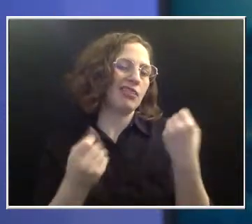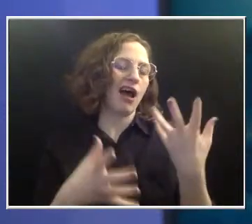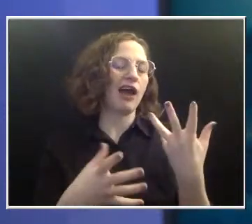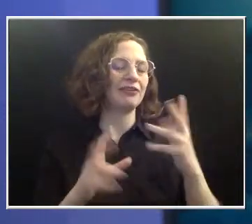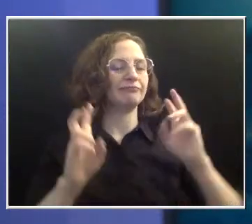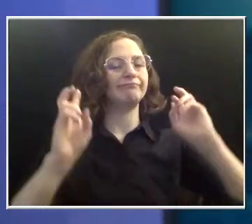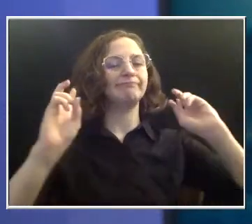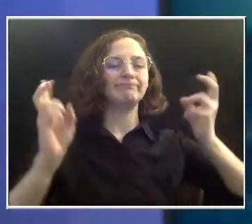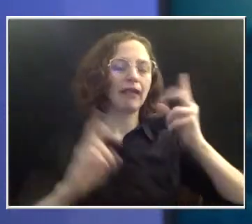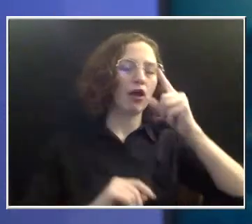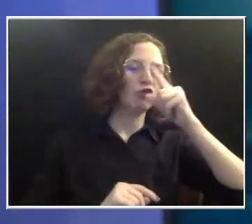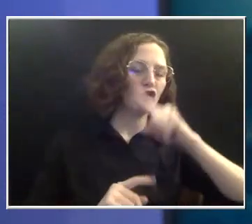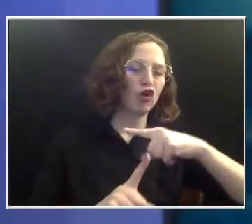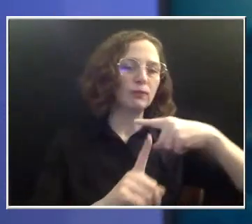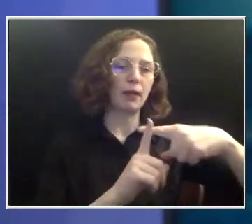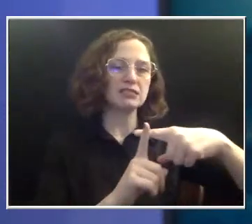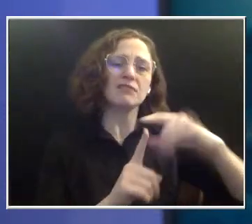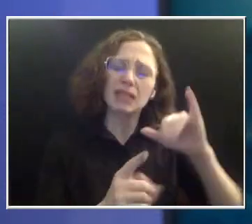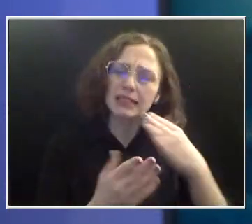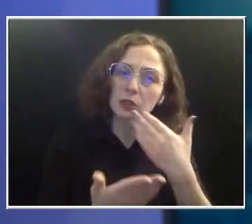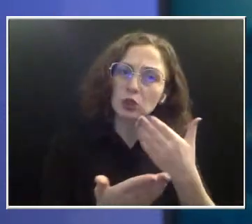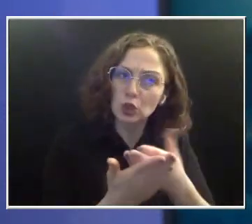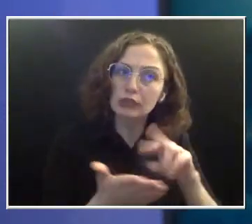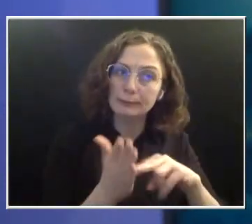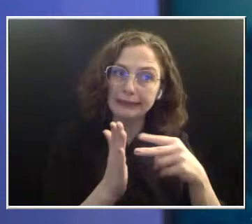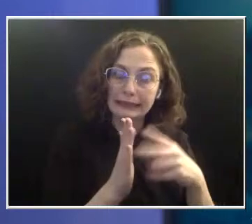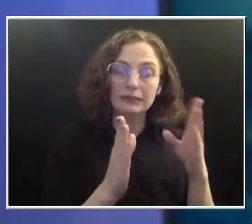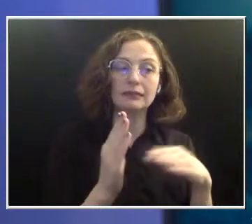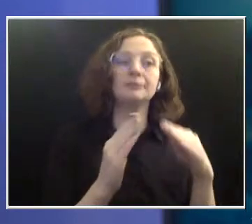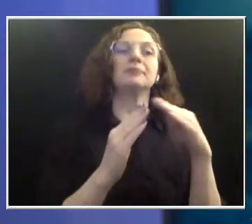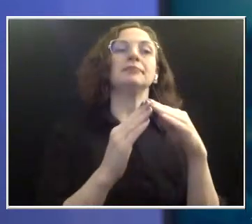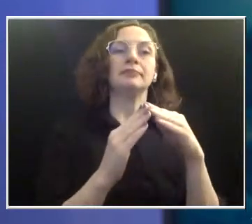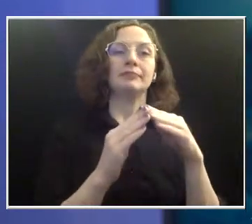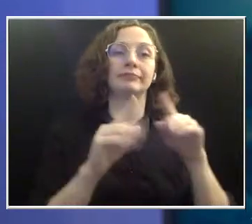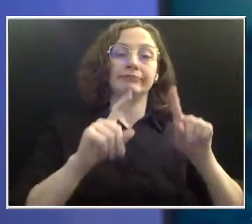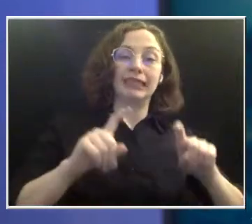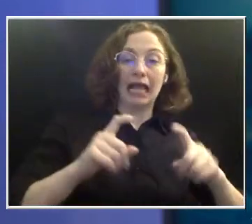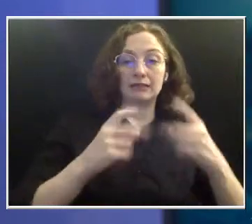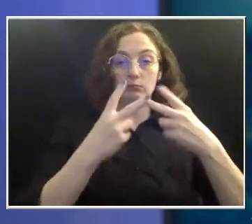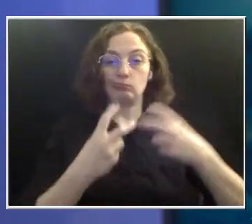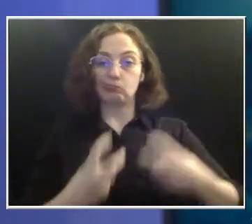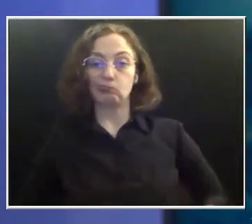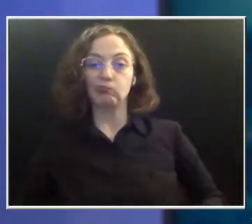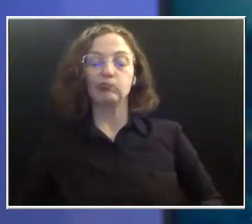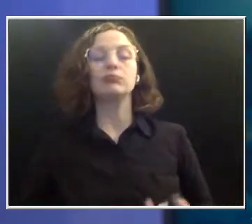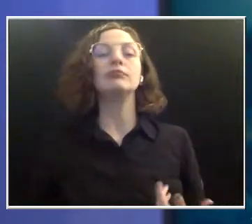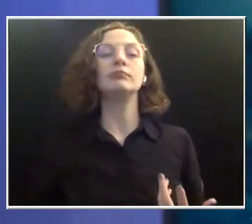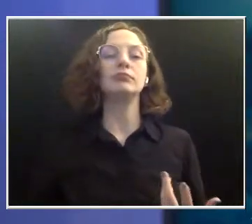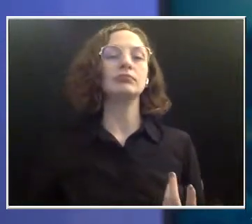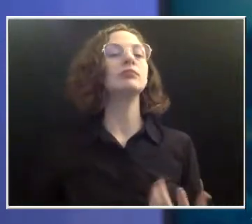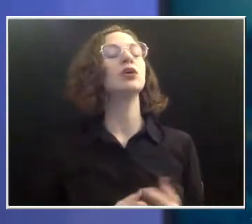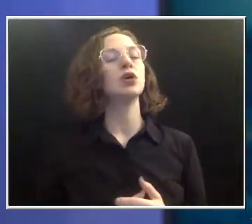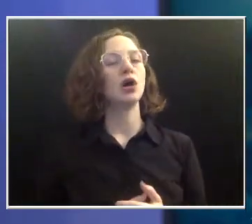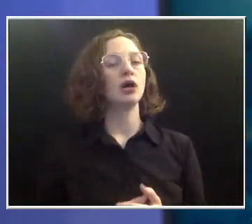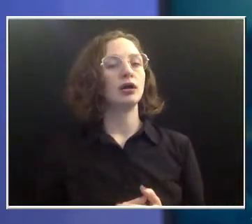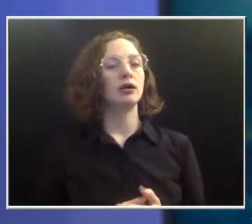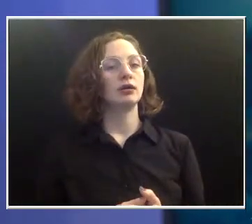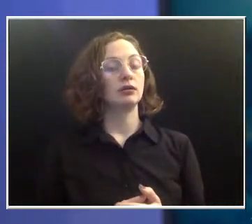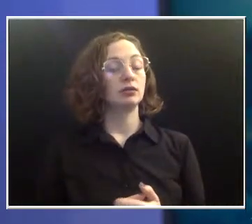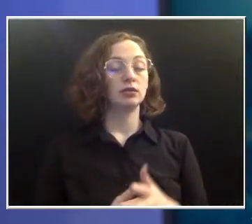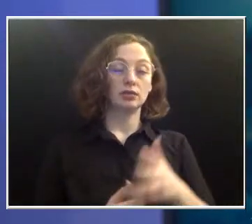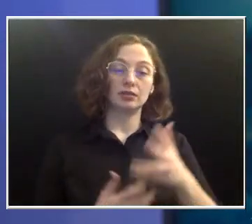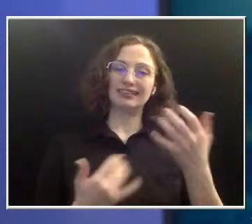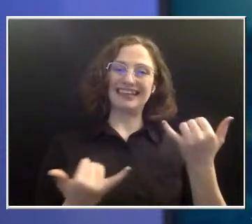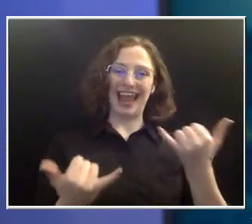you're getting extra tests. So absolutely, they've updated the guidelines that women with normal pap smears every 3 to